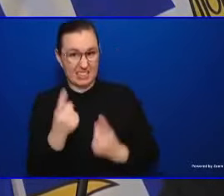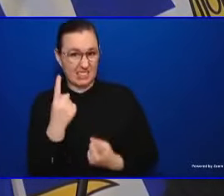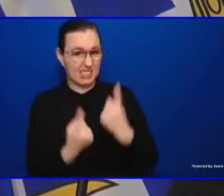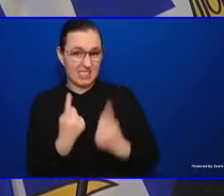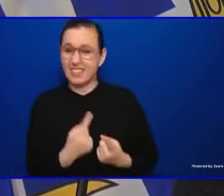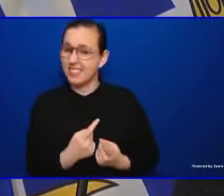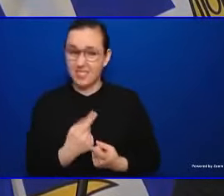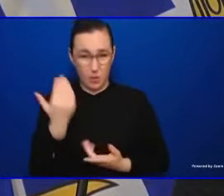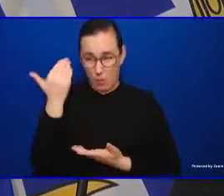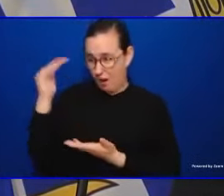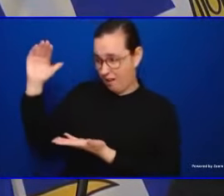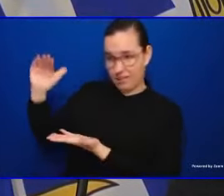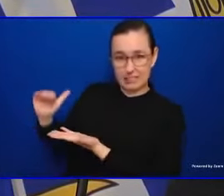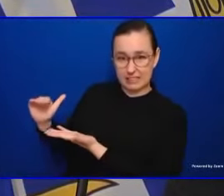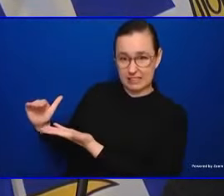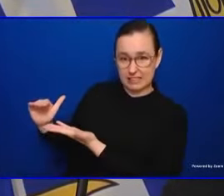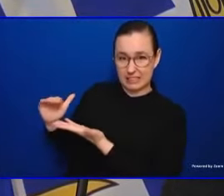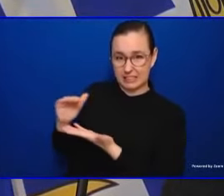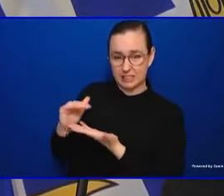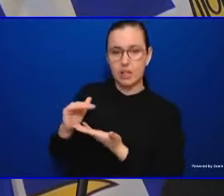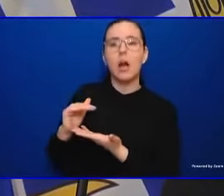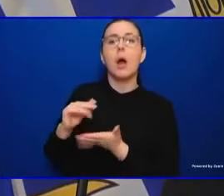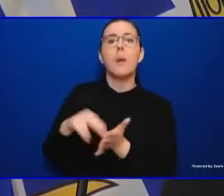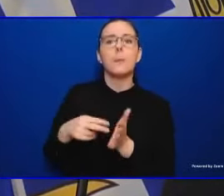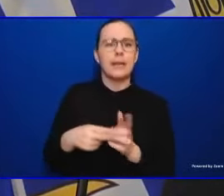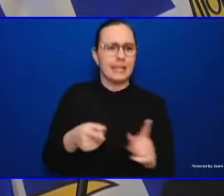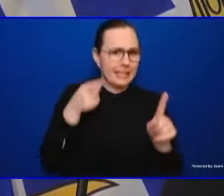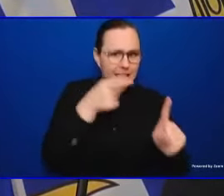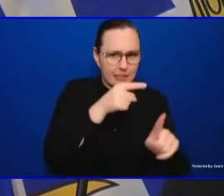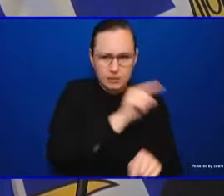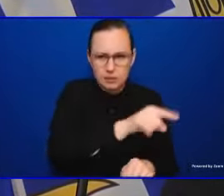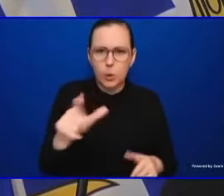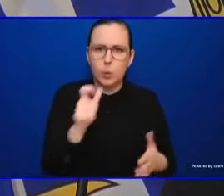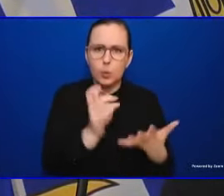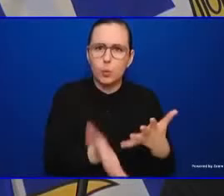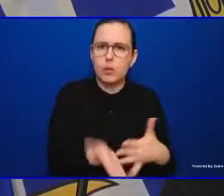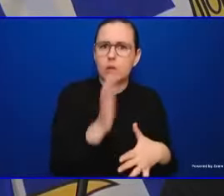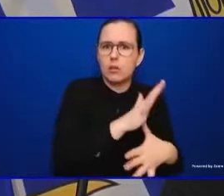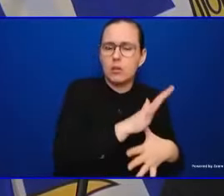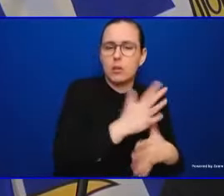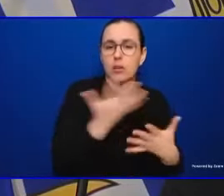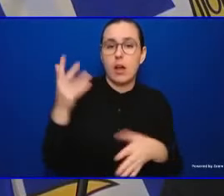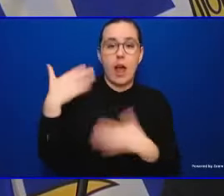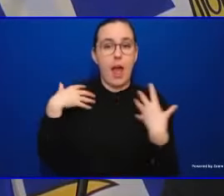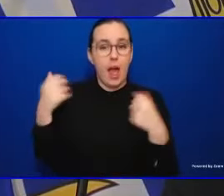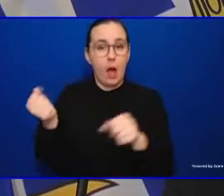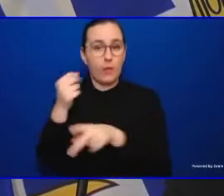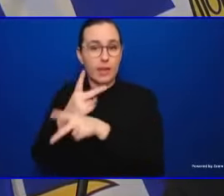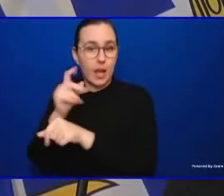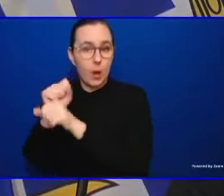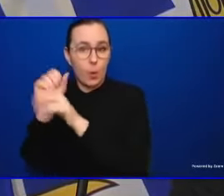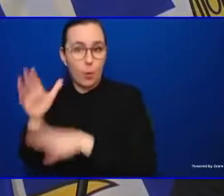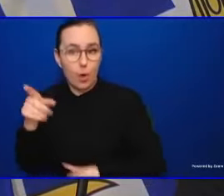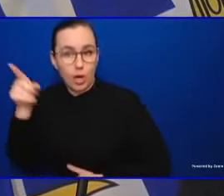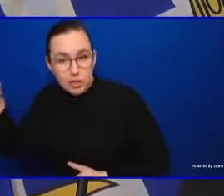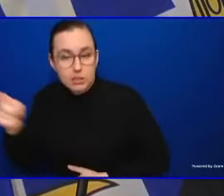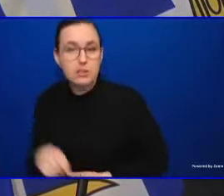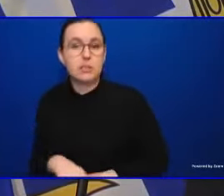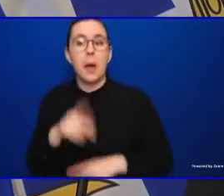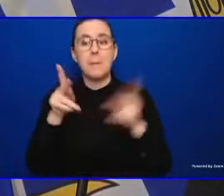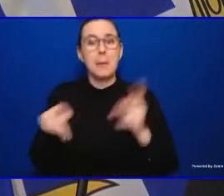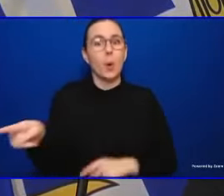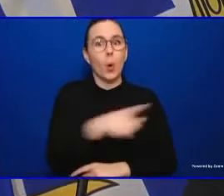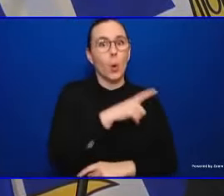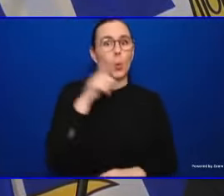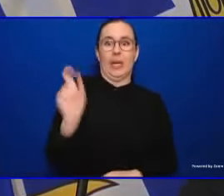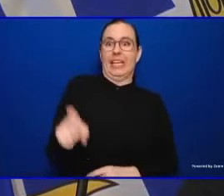it's healthcare workers and long-term care and access to medications. So that there'll be more information coming out, and I encourage people